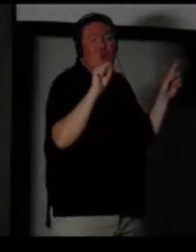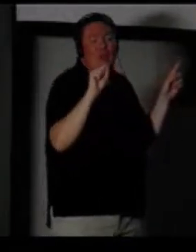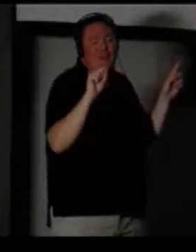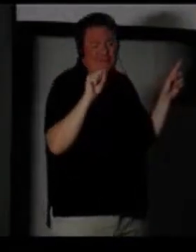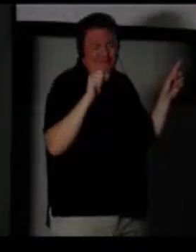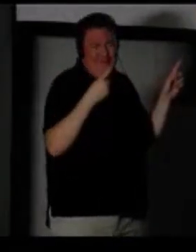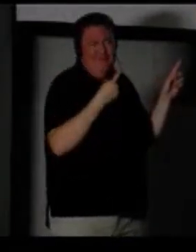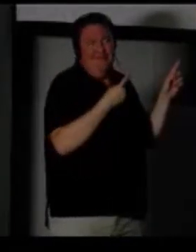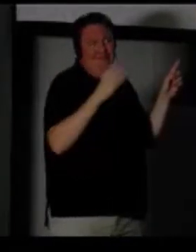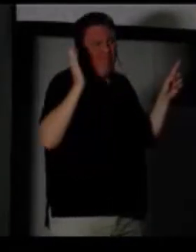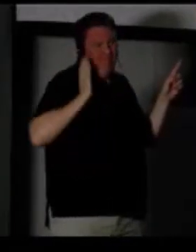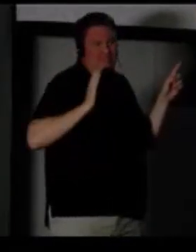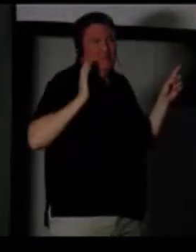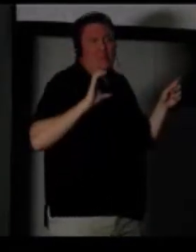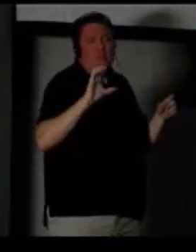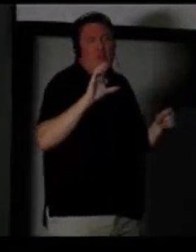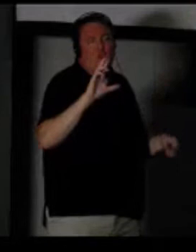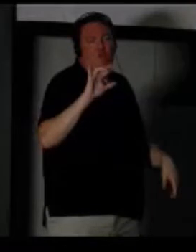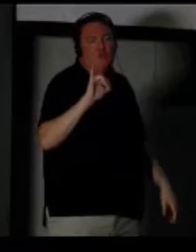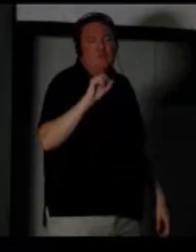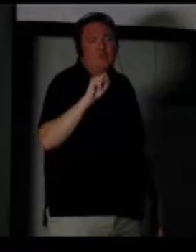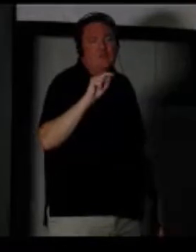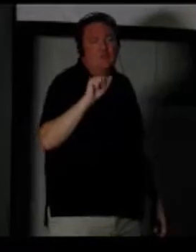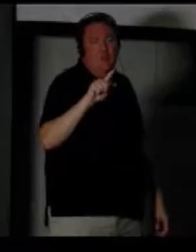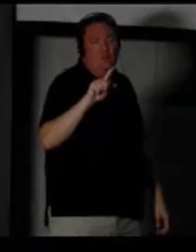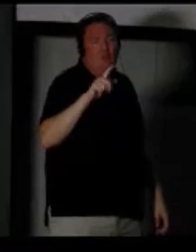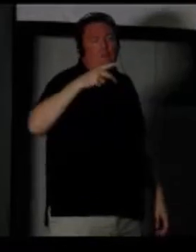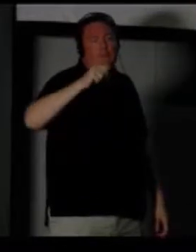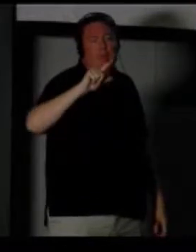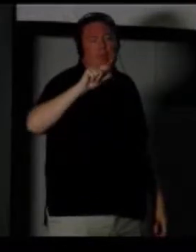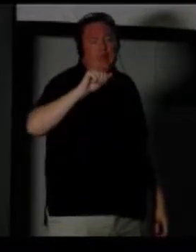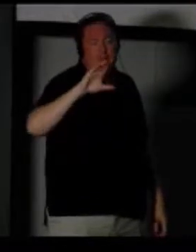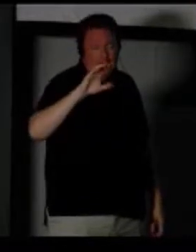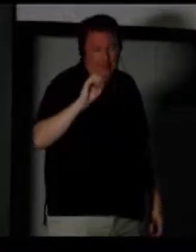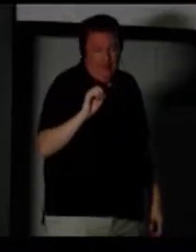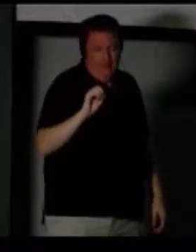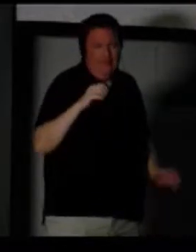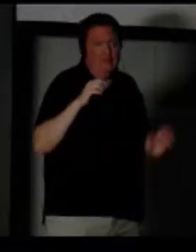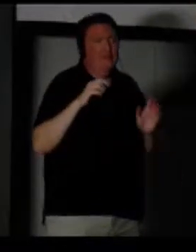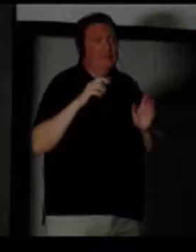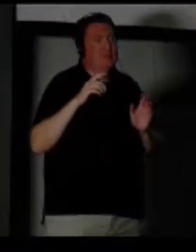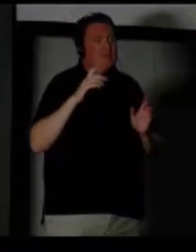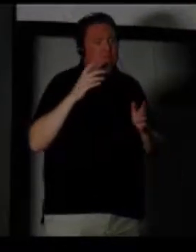presence at the Crystal Palace exhibition in London in 1851.